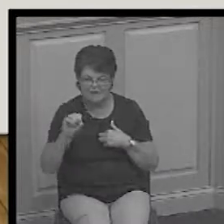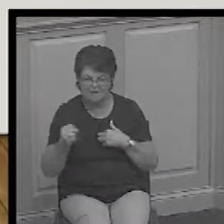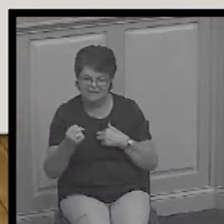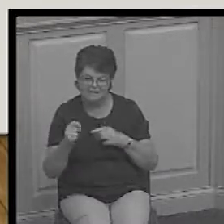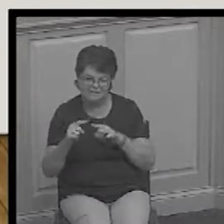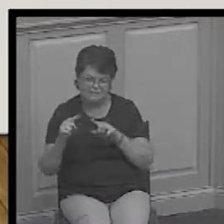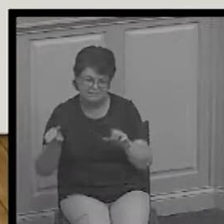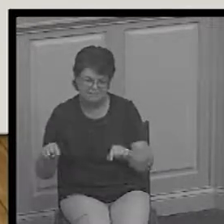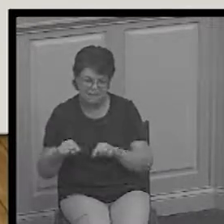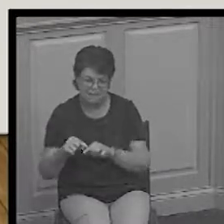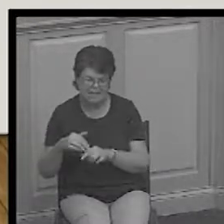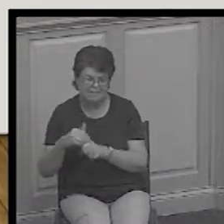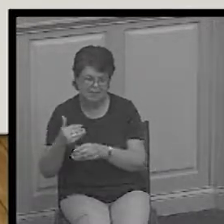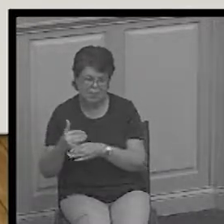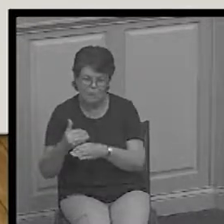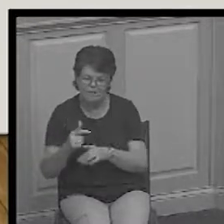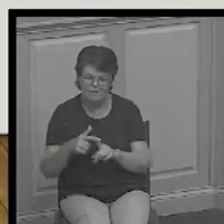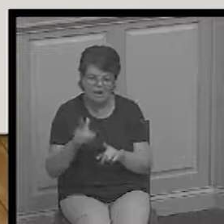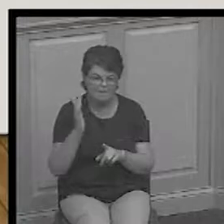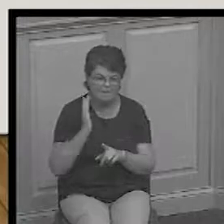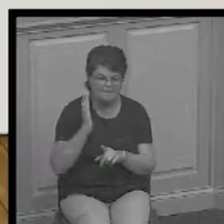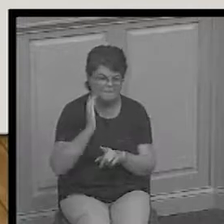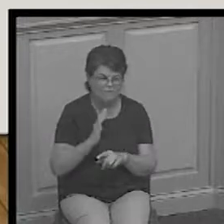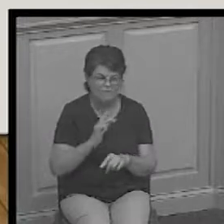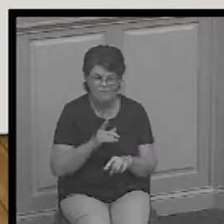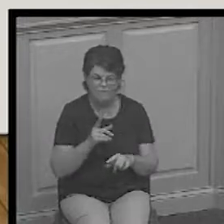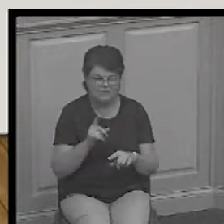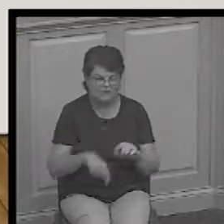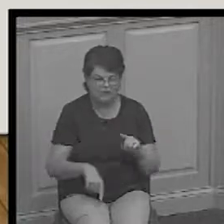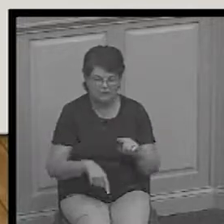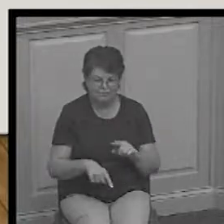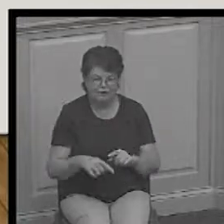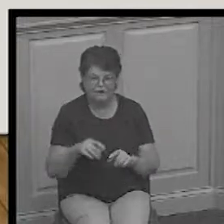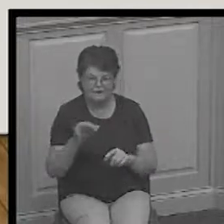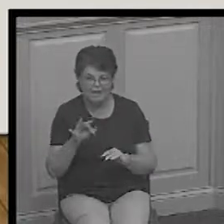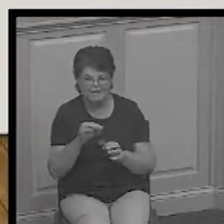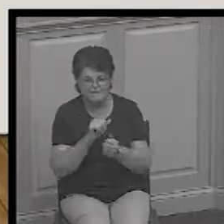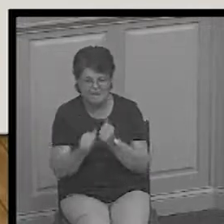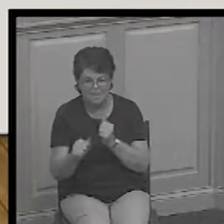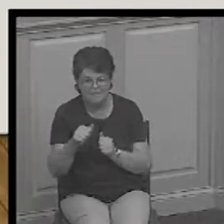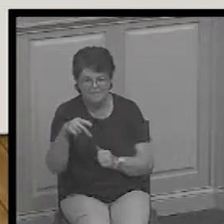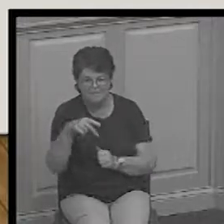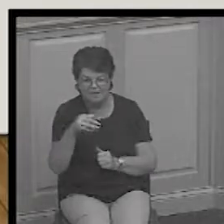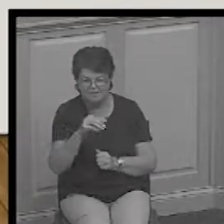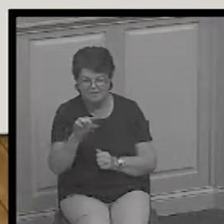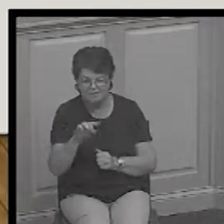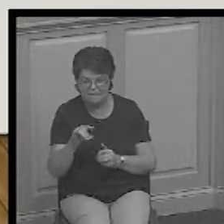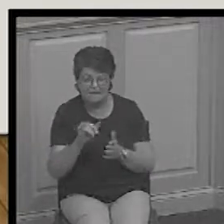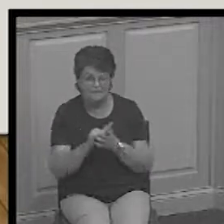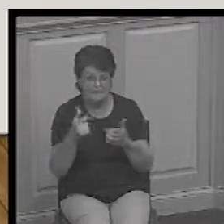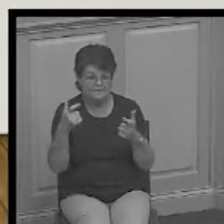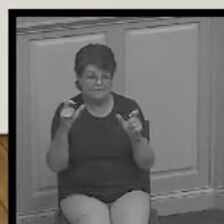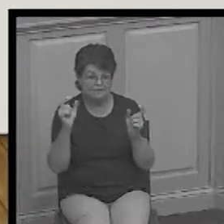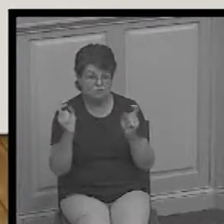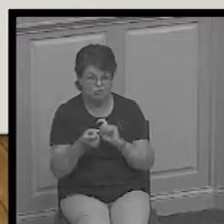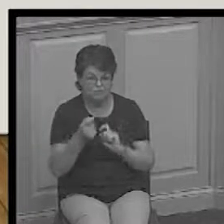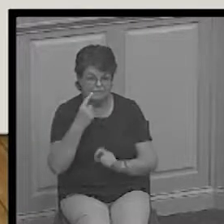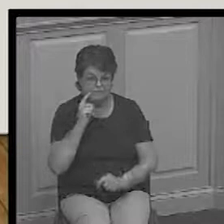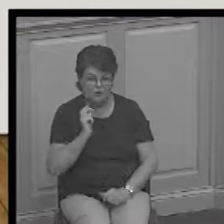before if it passes planning and zoning. So that's a big change, I think, for us.